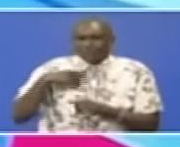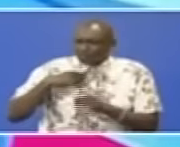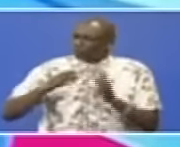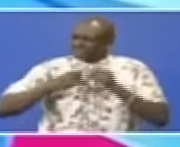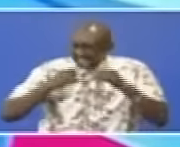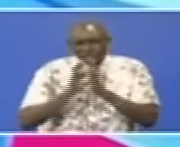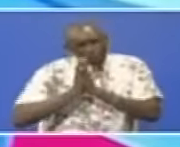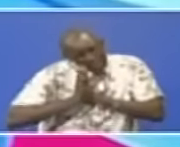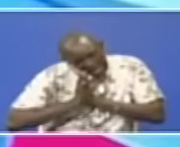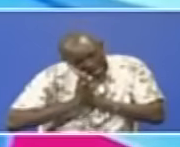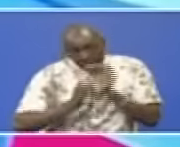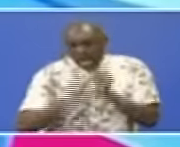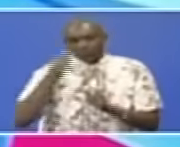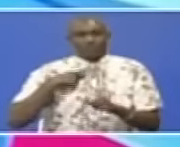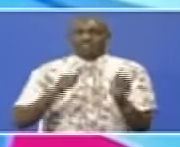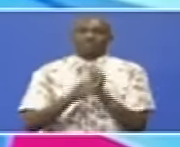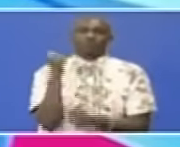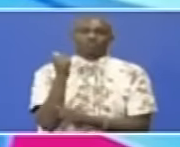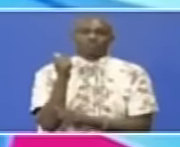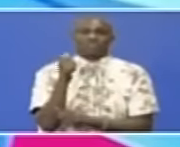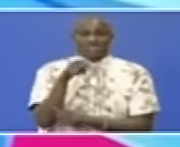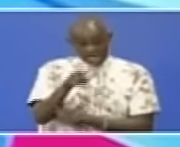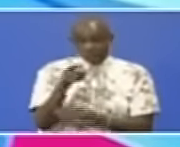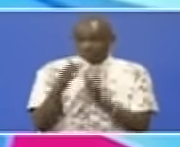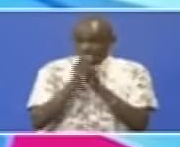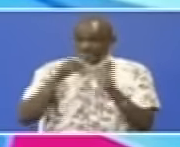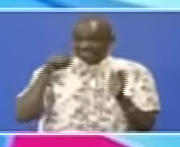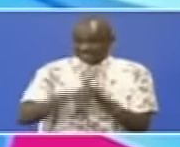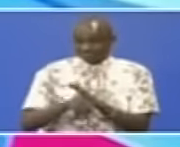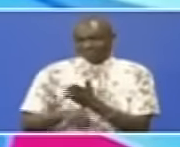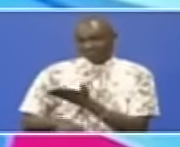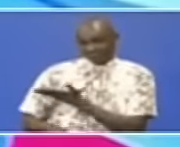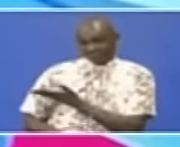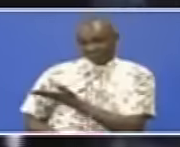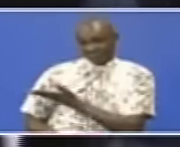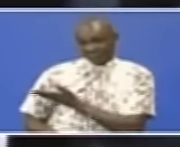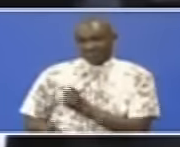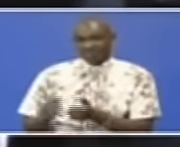members of nearby churches. Murimi Mwangi has the details.